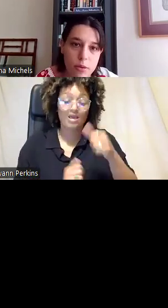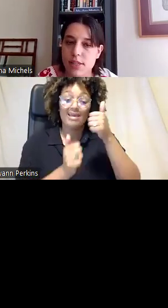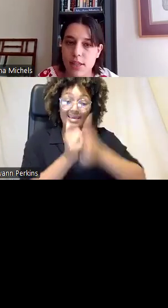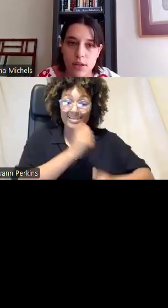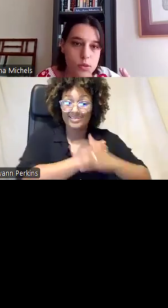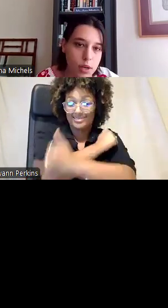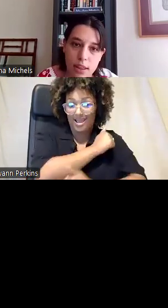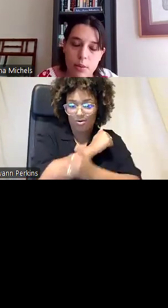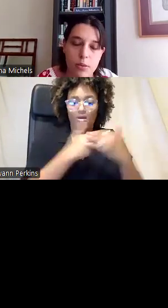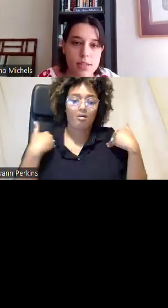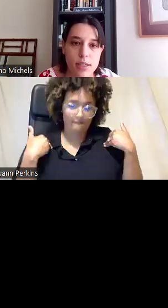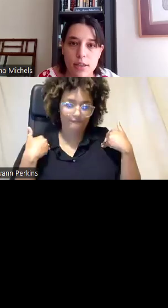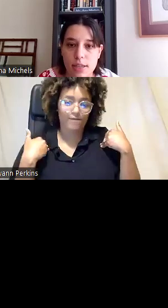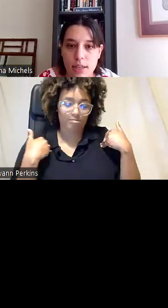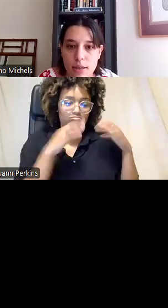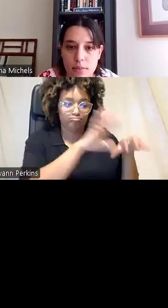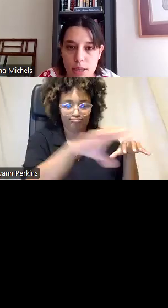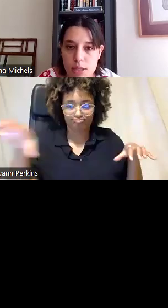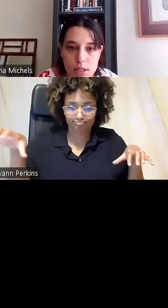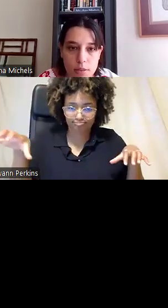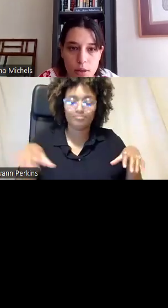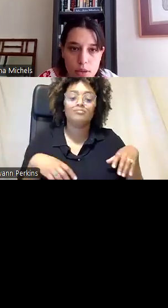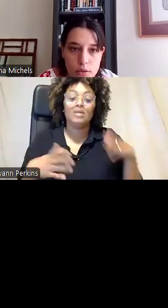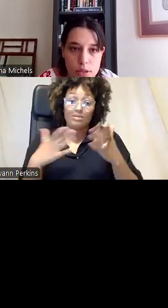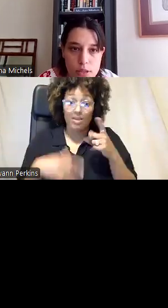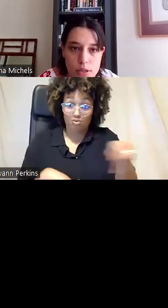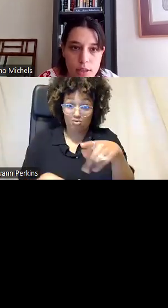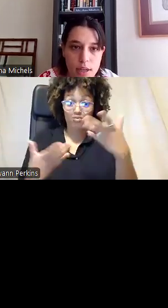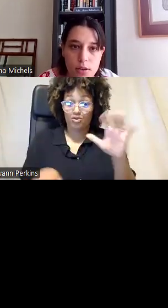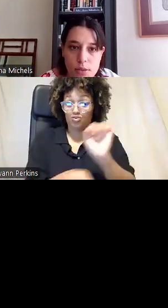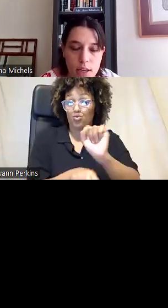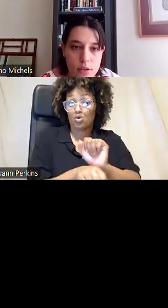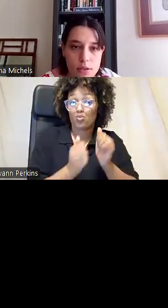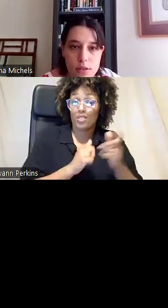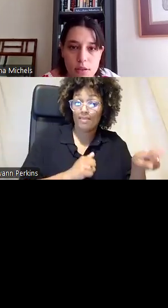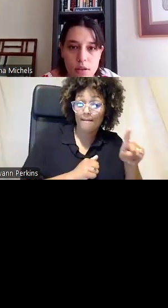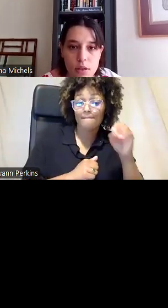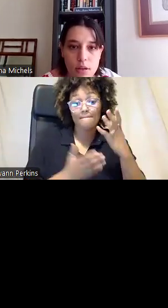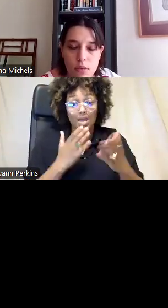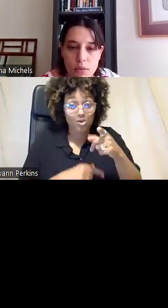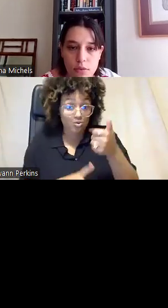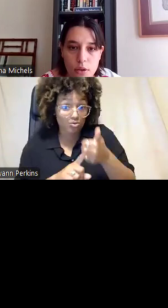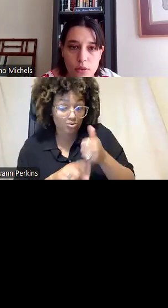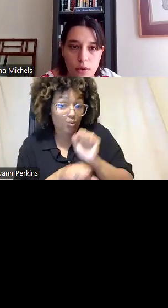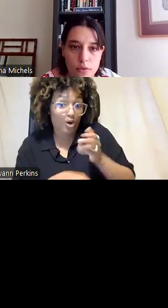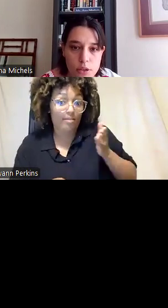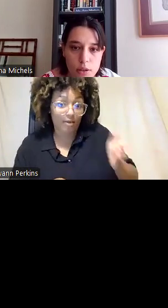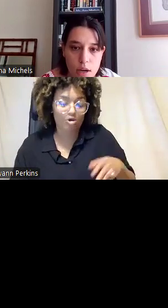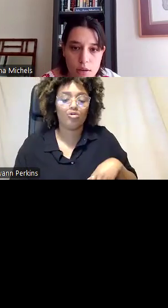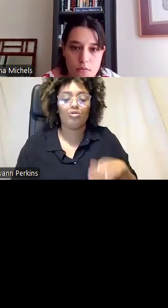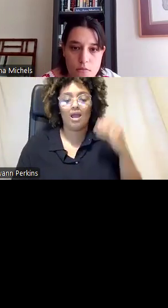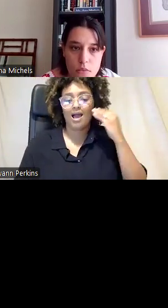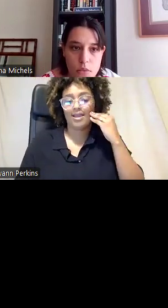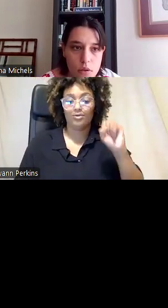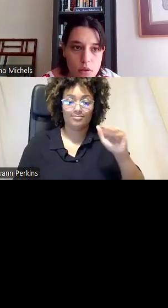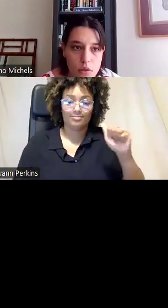work with the rape crisis centers, work at the rape crisis centers, but just a wonderful resource that I know SALI folks refer to a